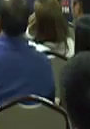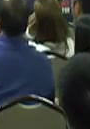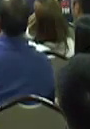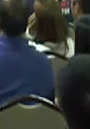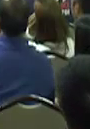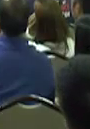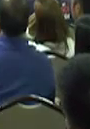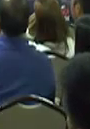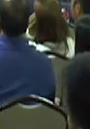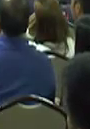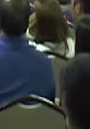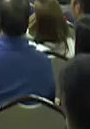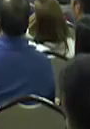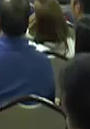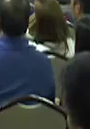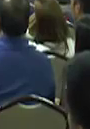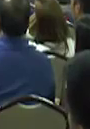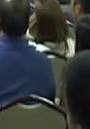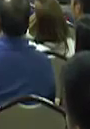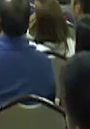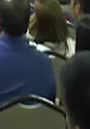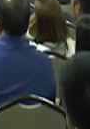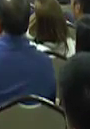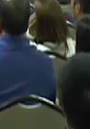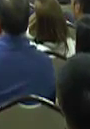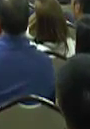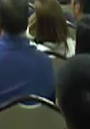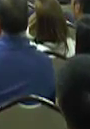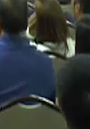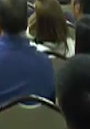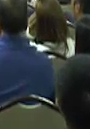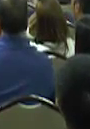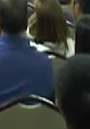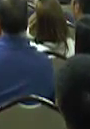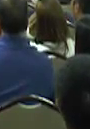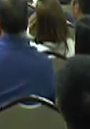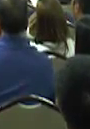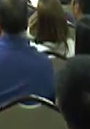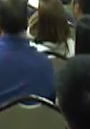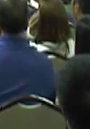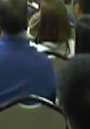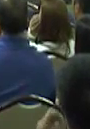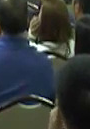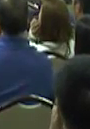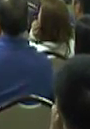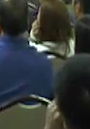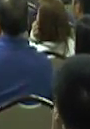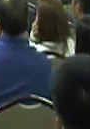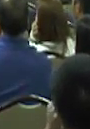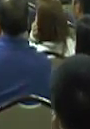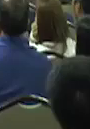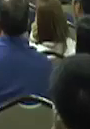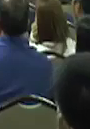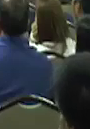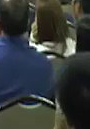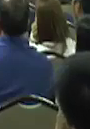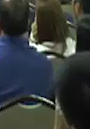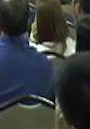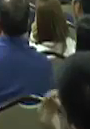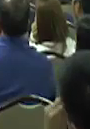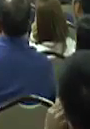dito. Sapagkat, pag masaya ang kababaihan, masaya ang bayan natin. Ang marami sa ating